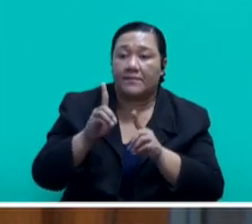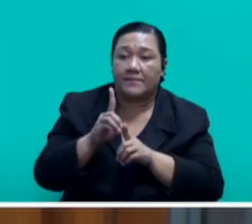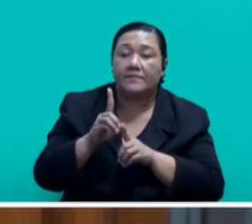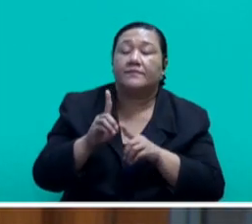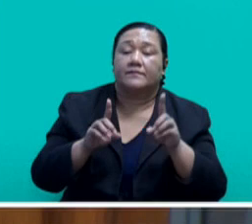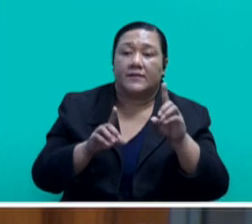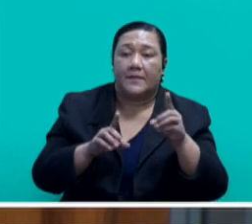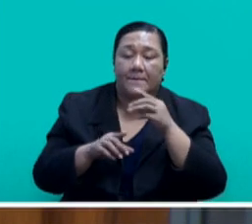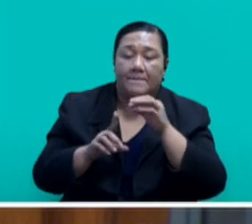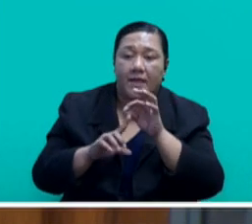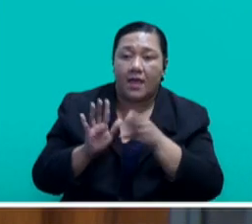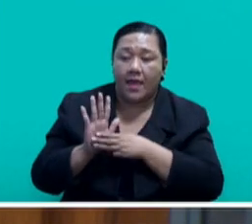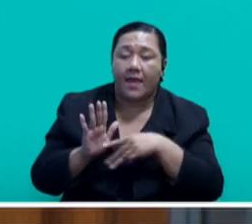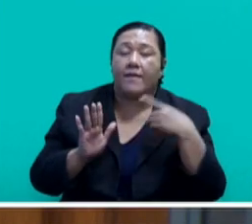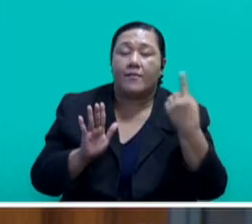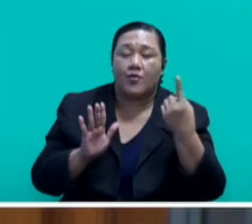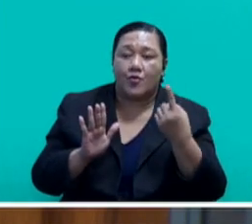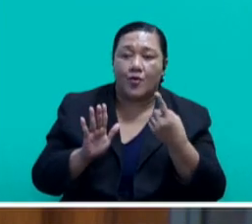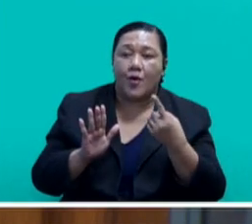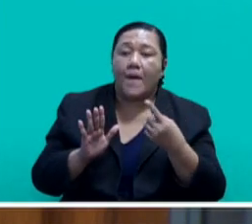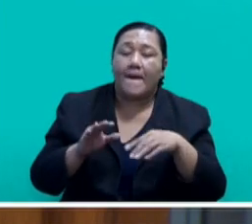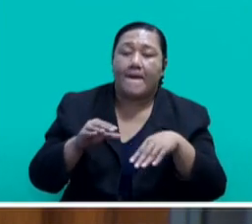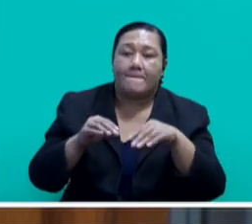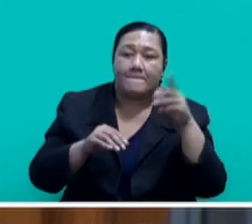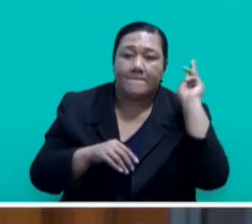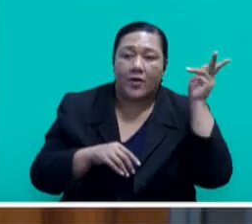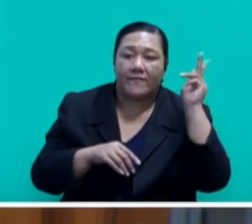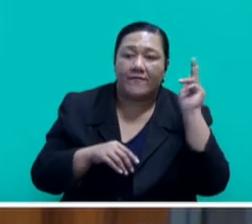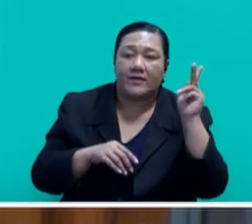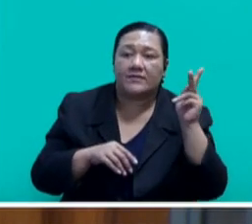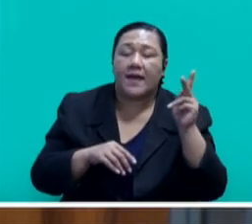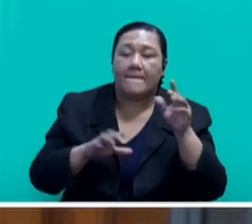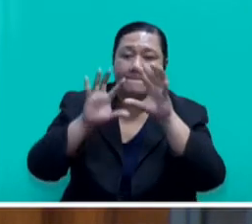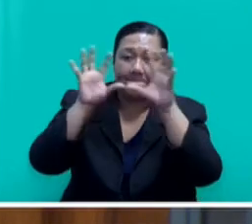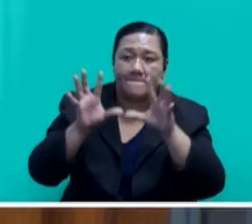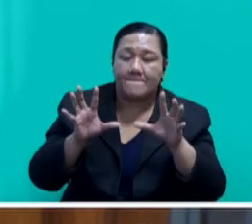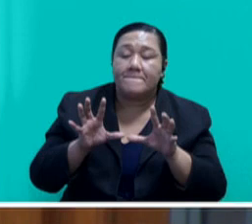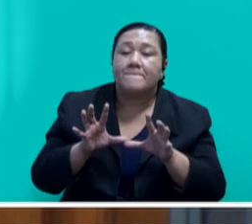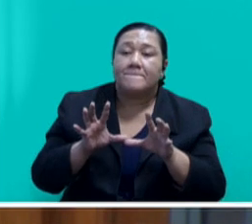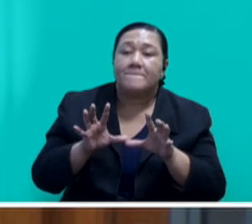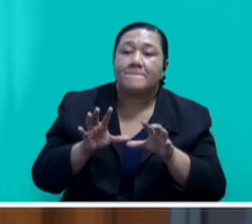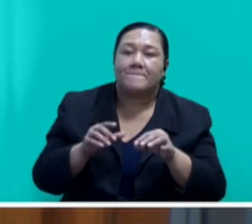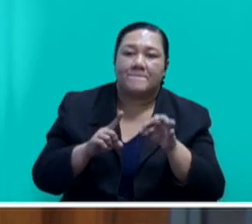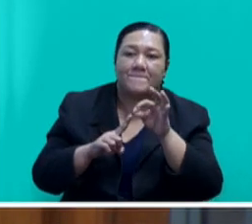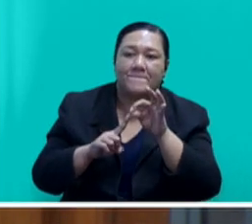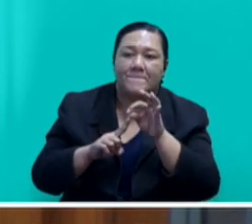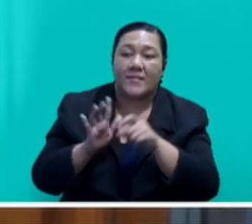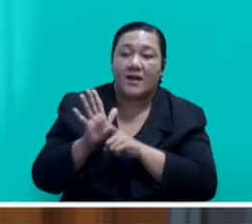Finance, Honorable Professor Biman Prasad, 2 weeks ago, champions